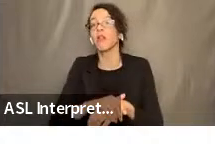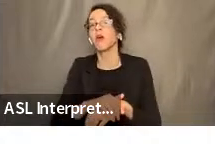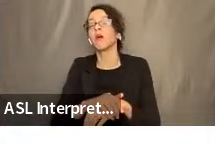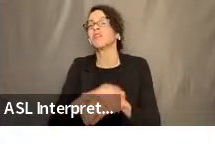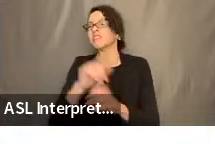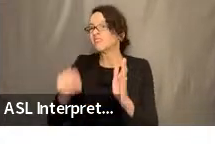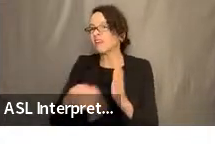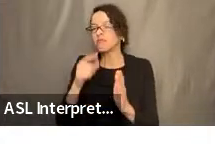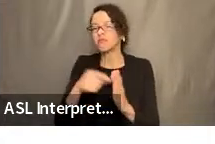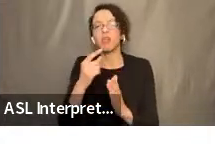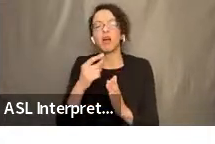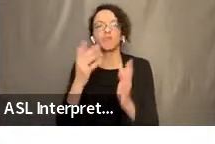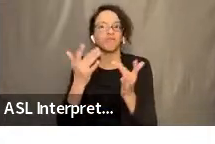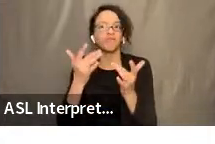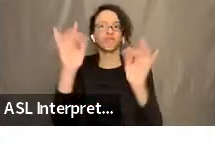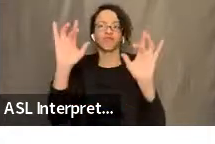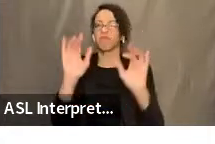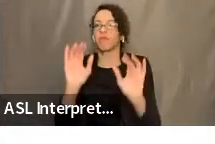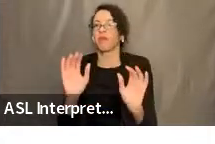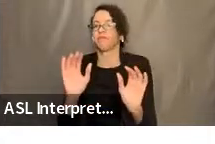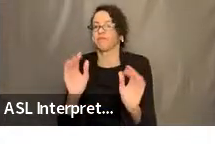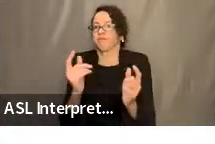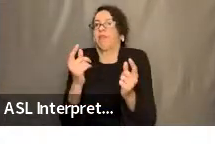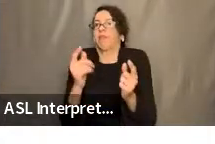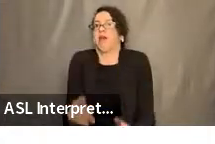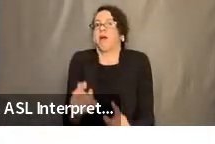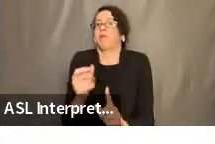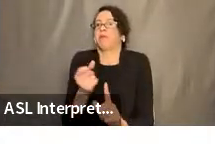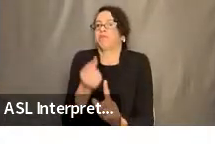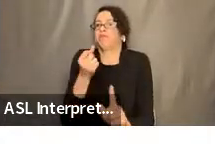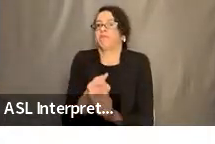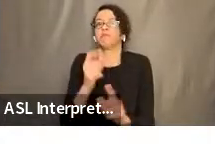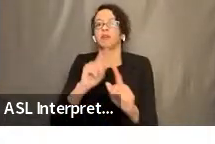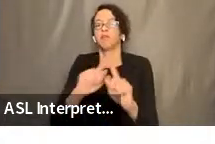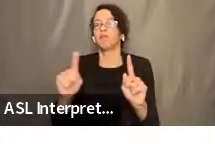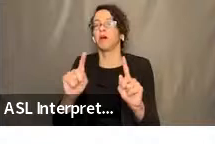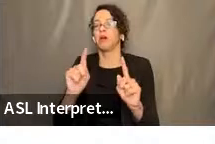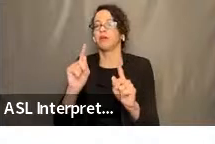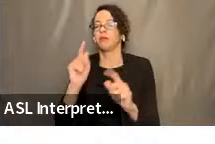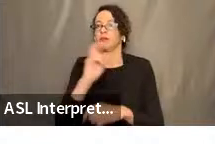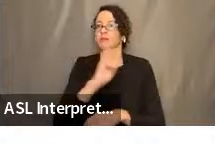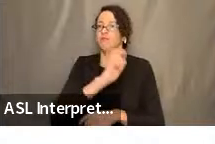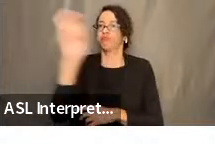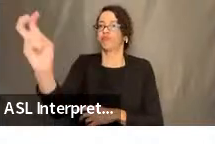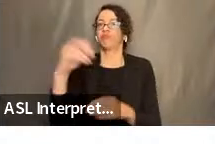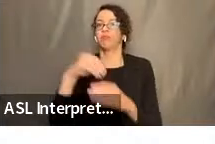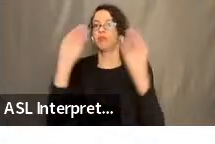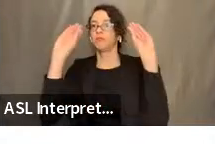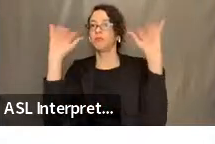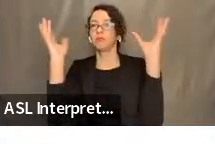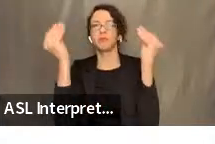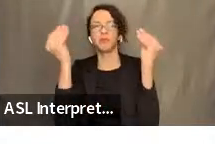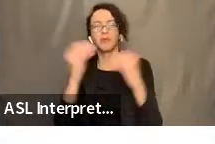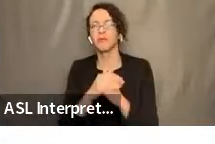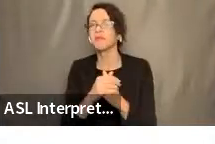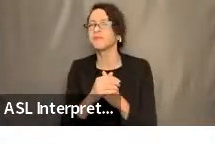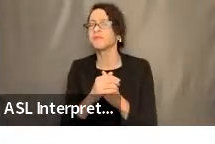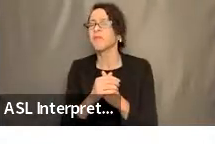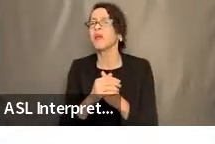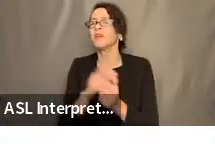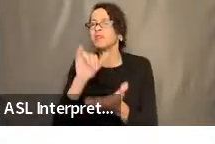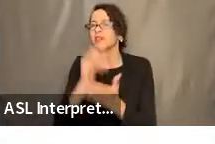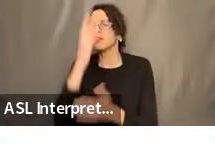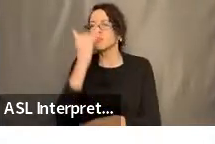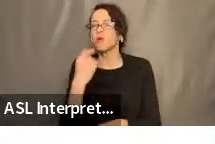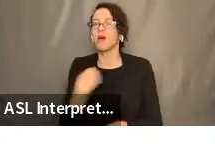the beginning part of what Director McFadden was talking about, the education, we have a huge opportunity to